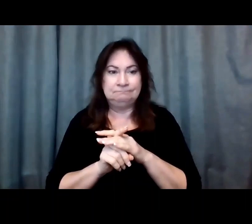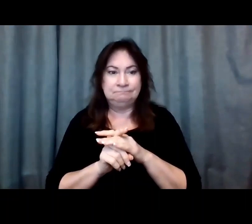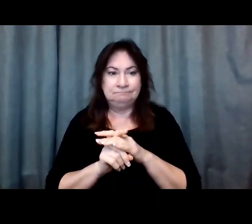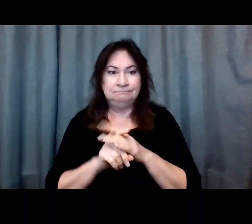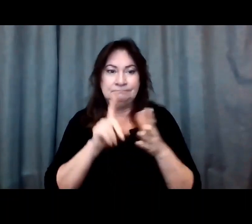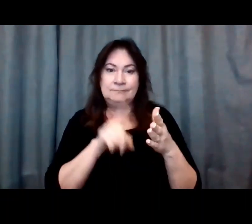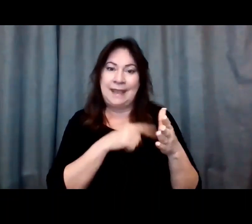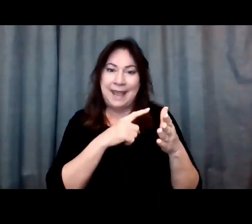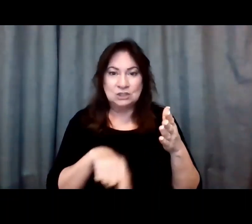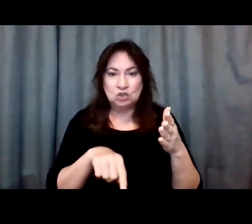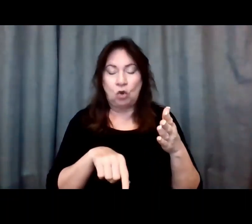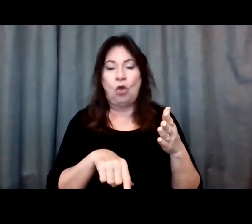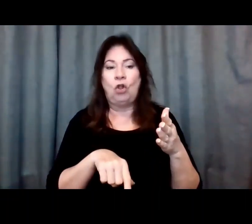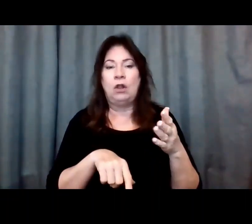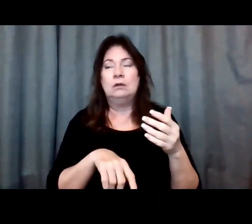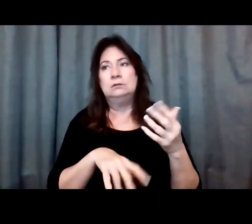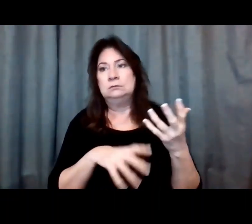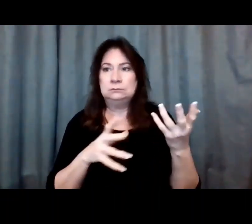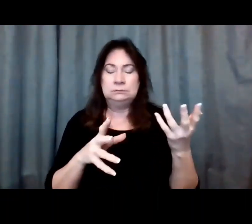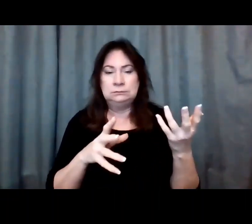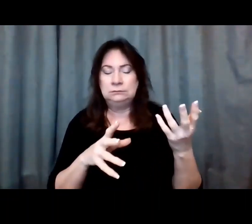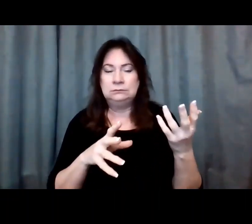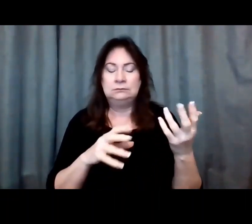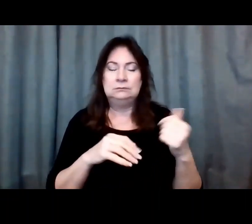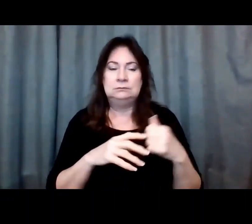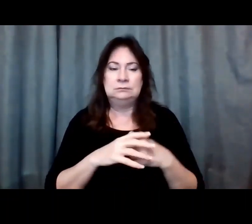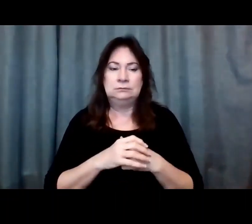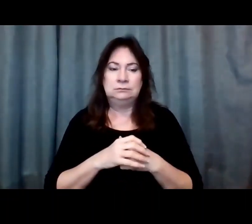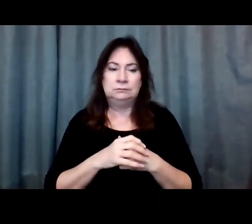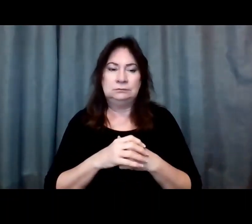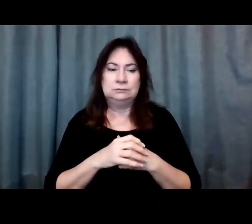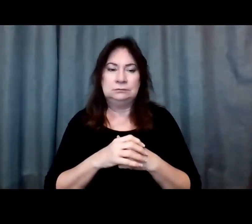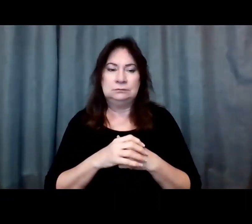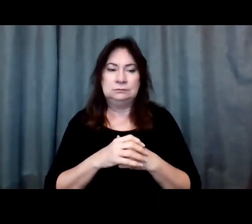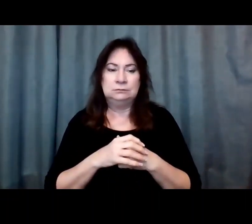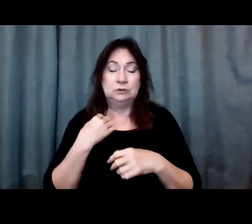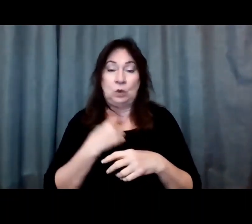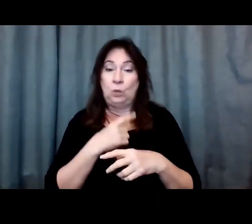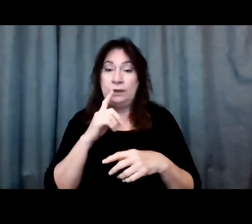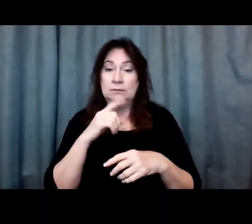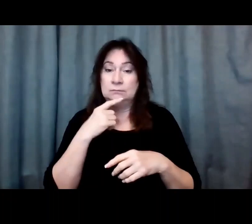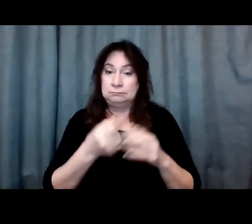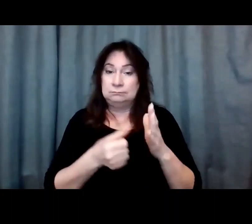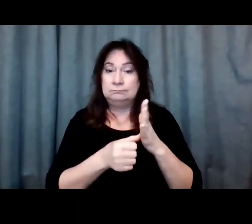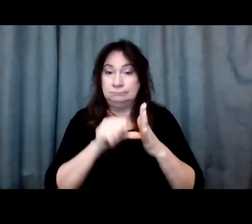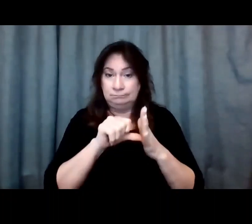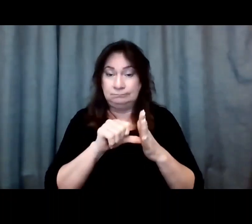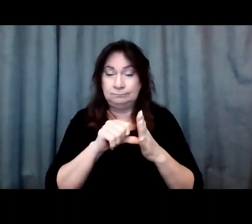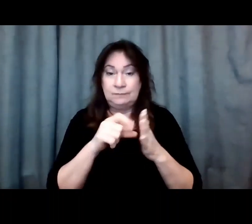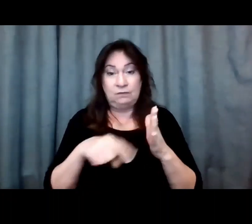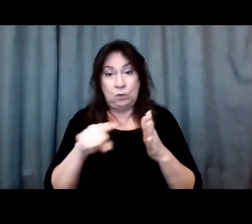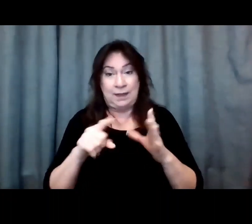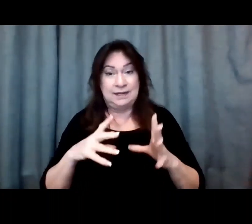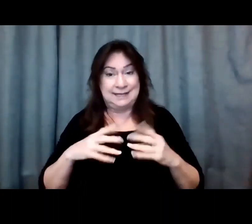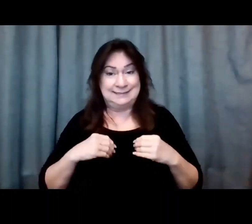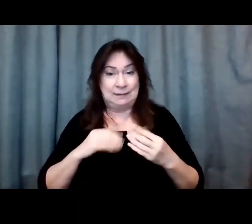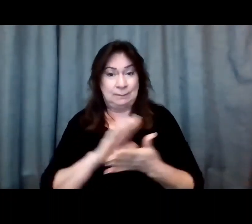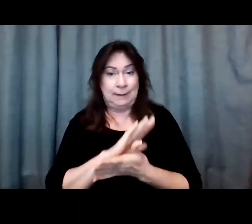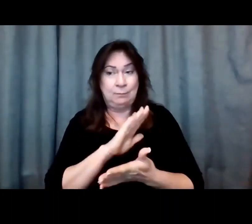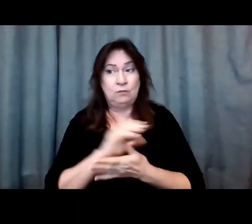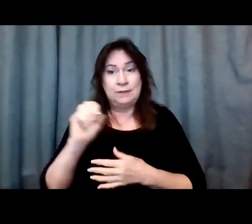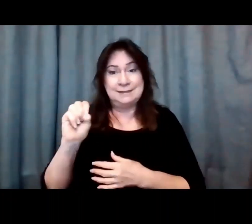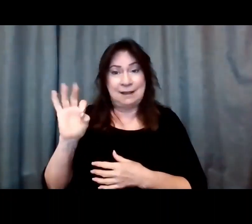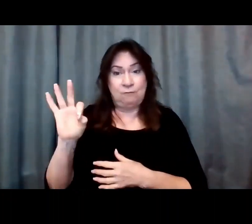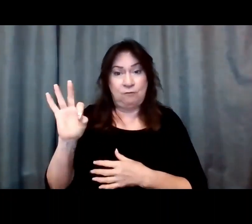Council reaffirmed that, which we reaffirmed to everyone who had an accepted paper for the San Francisco